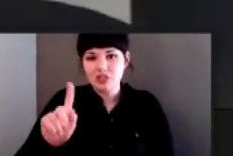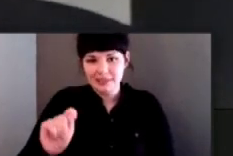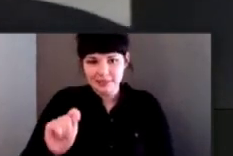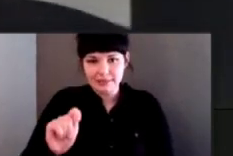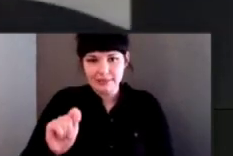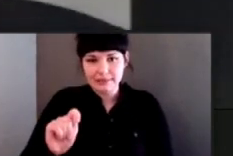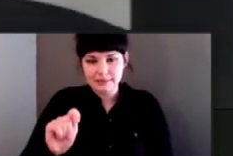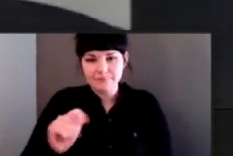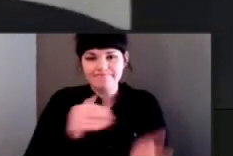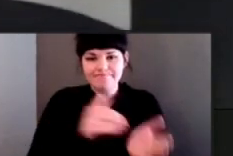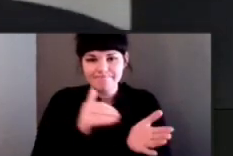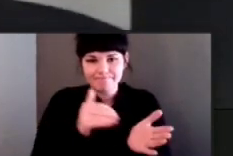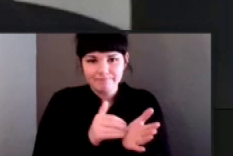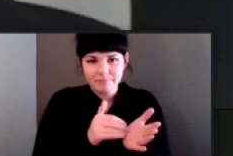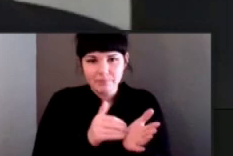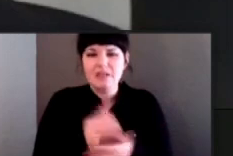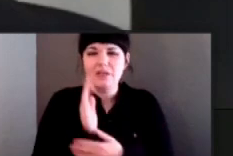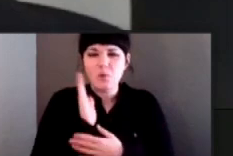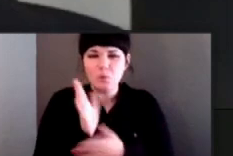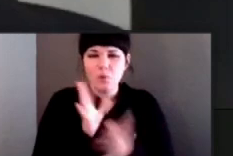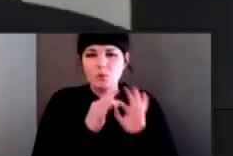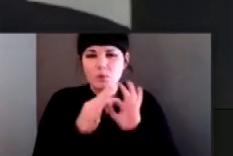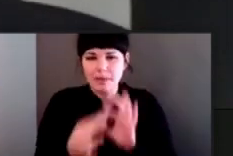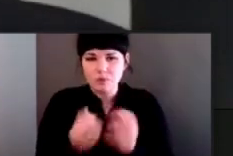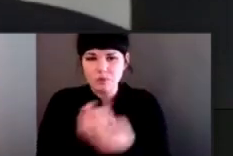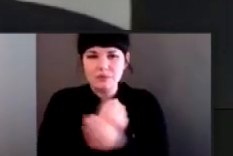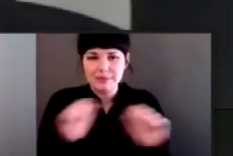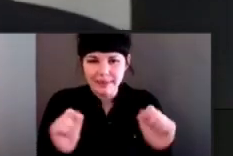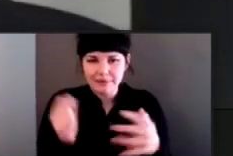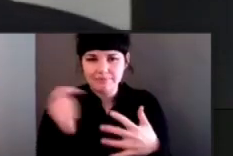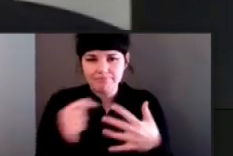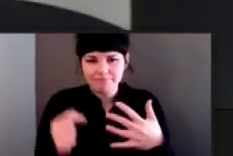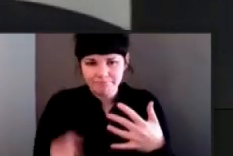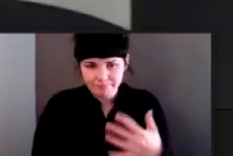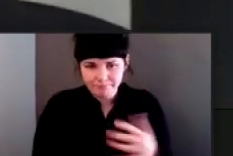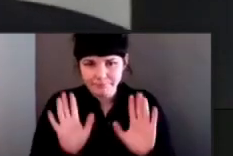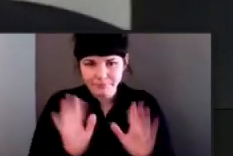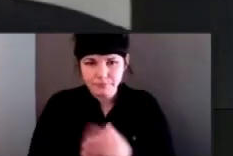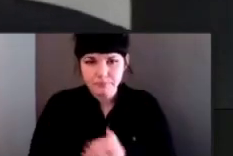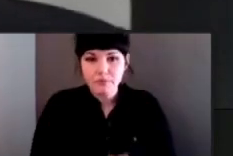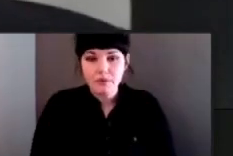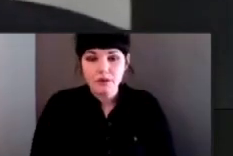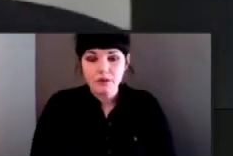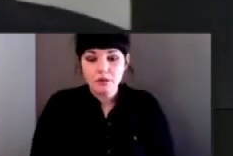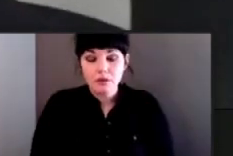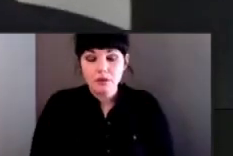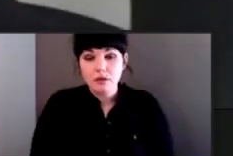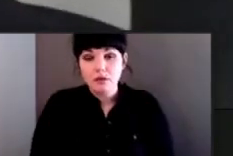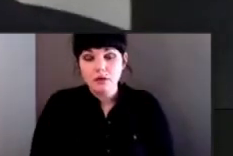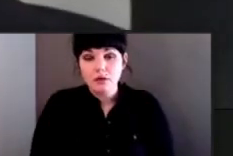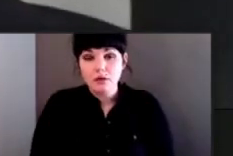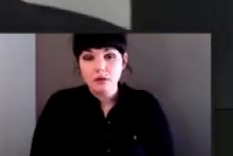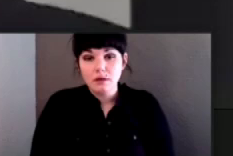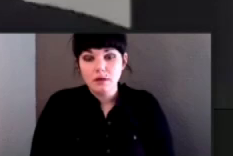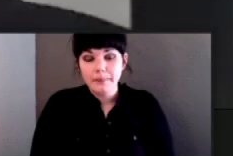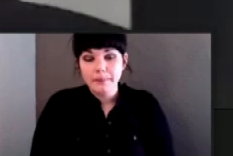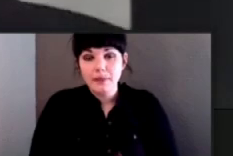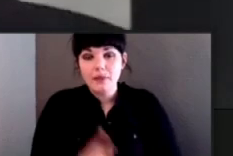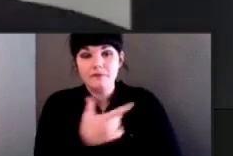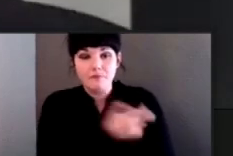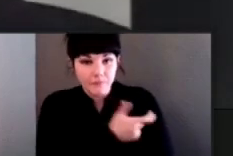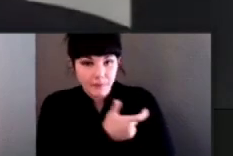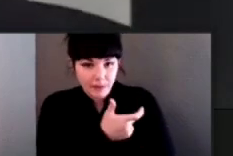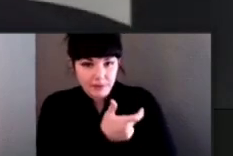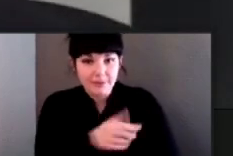through the lens of the vaccine. So yes, we do have a process that we keep track of